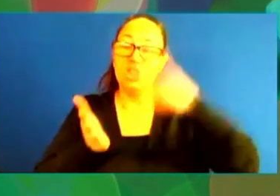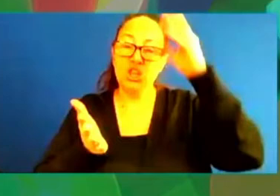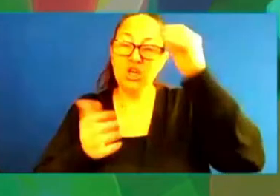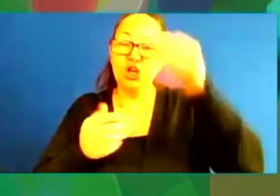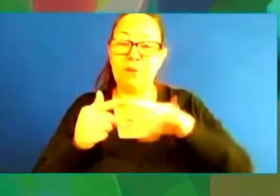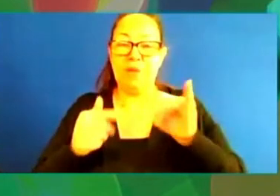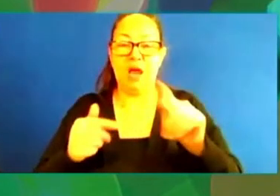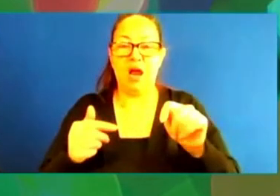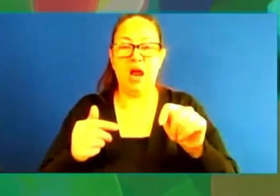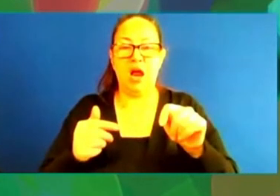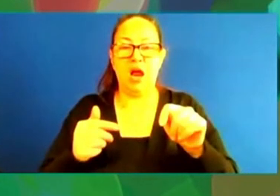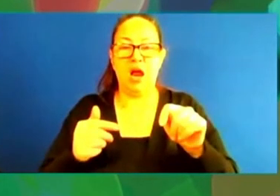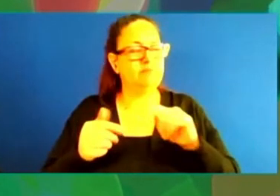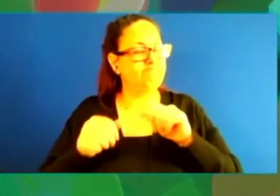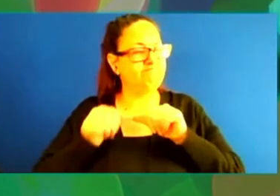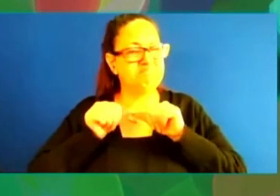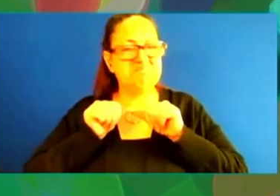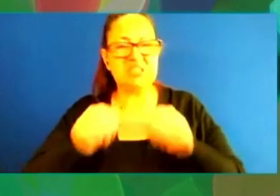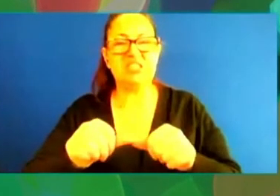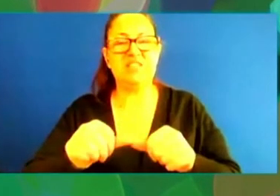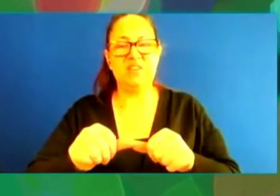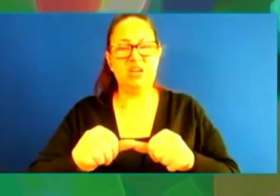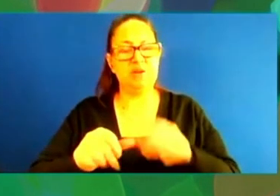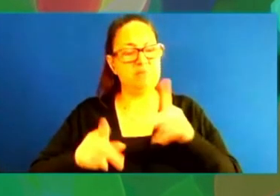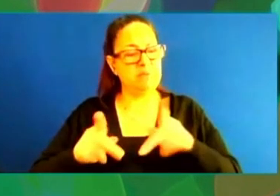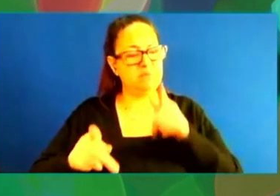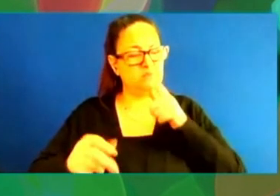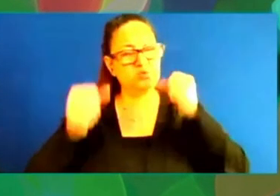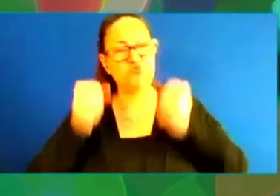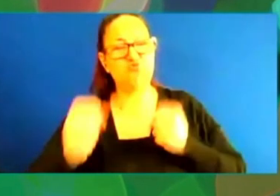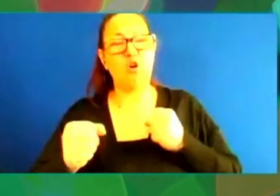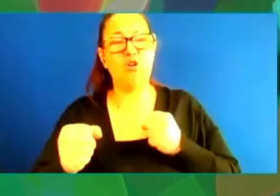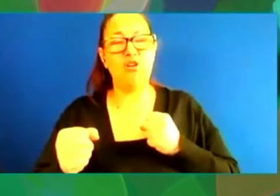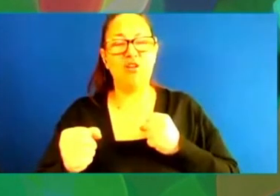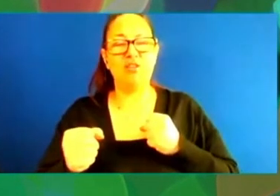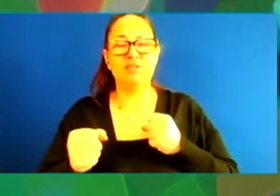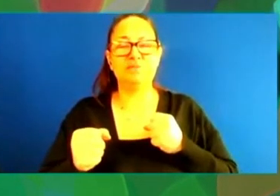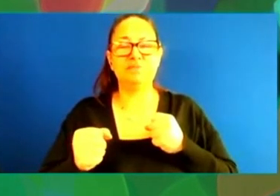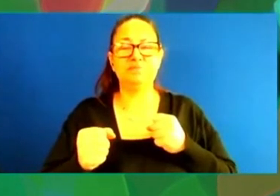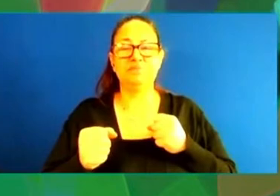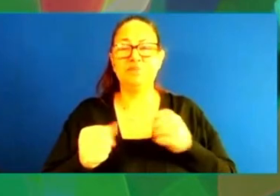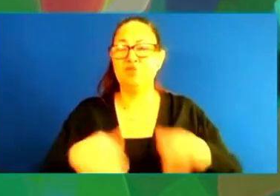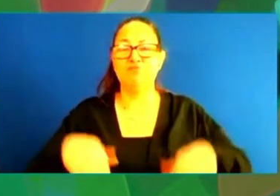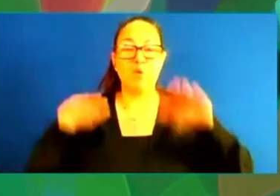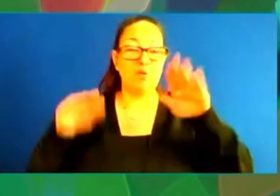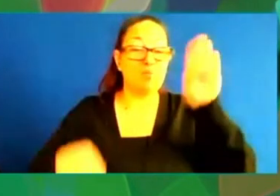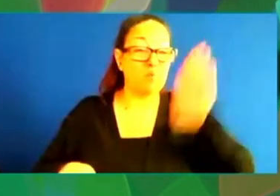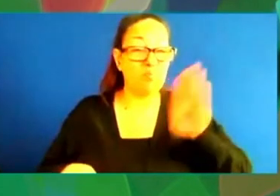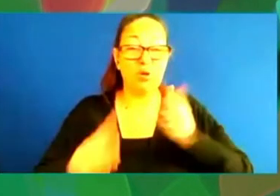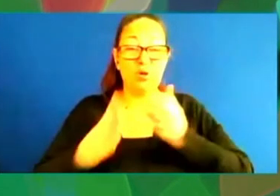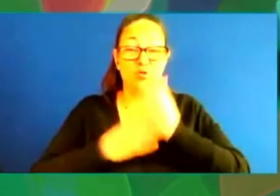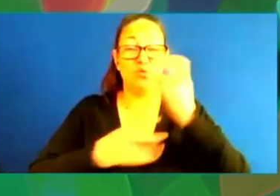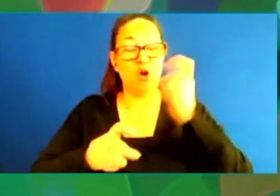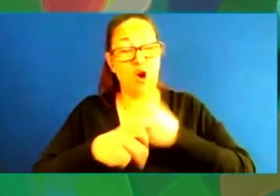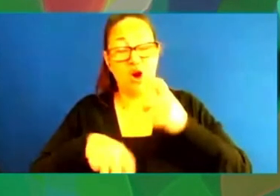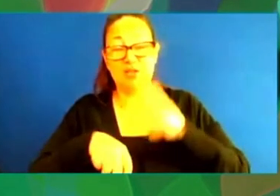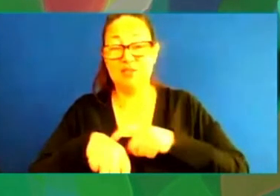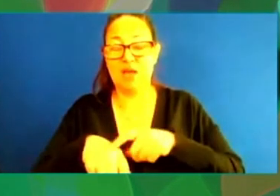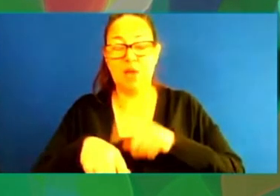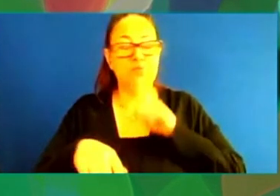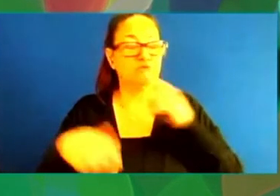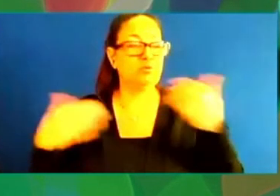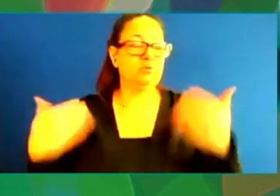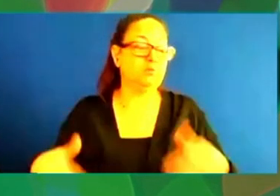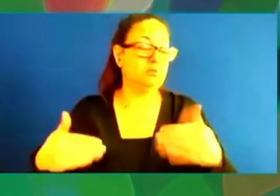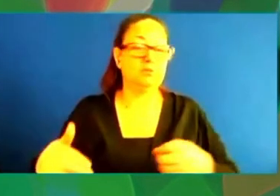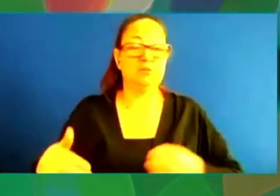at like perseverance, resilience of a people, considering, you know, growing up in Brooklyn through hard times. It was just something that was so inspiring